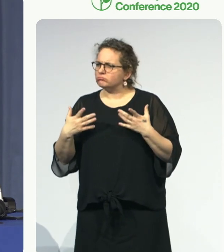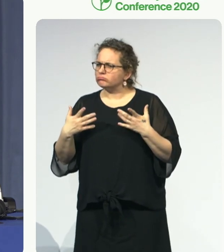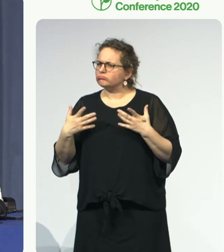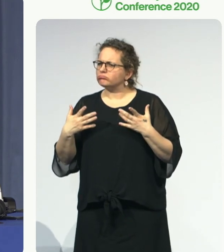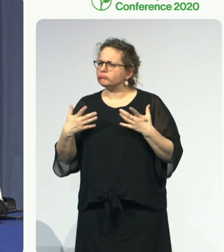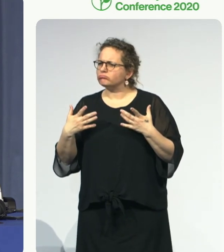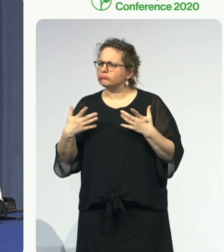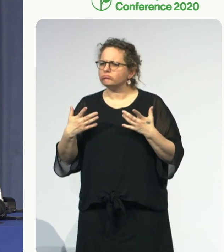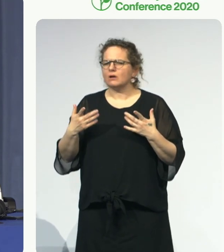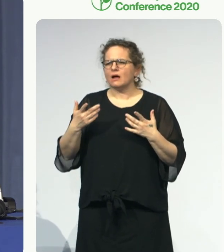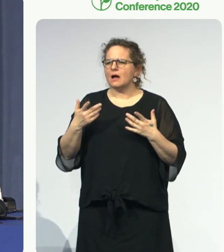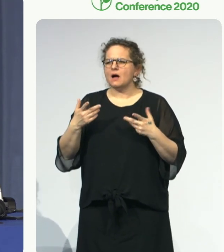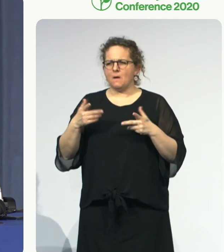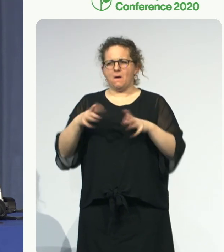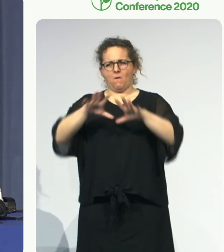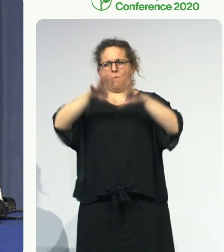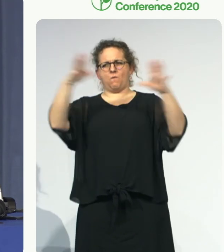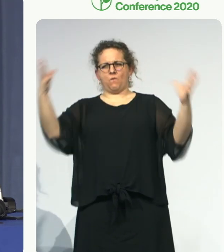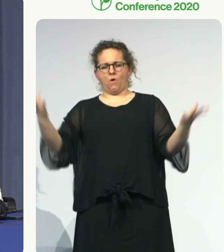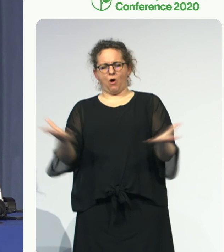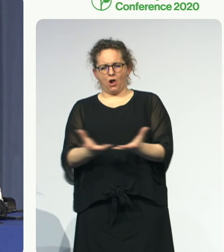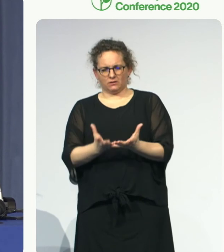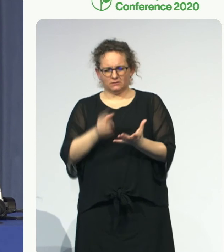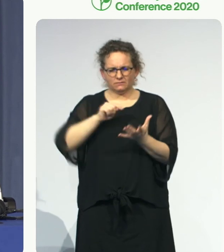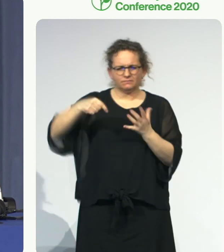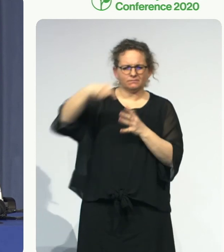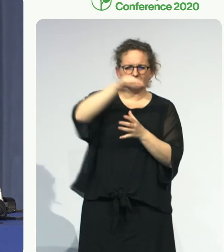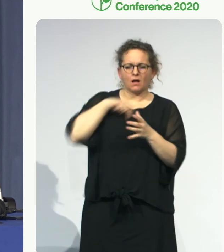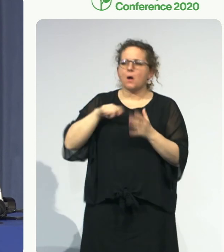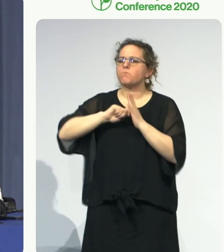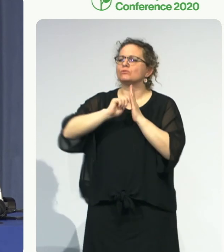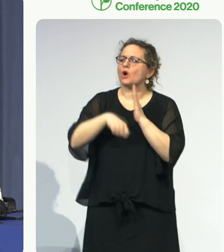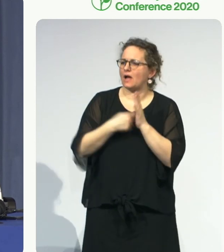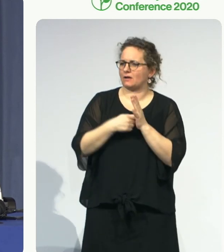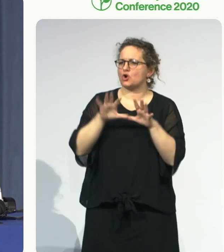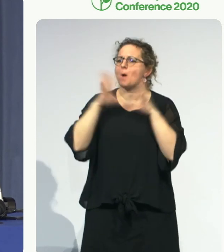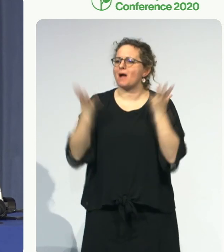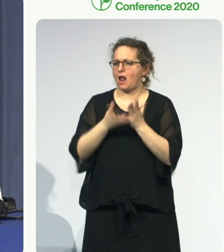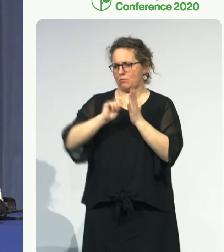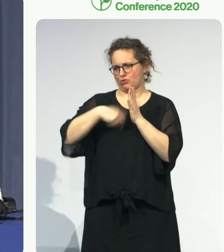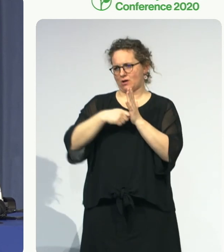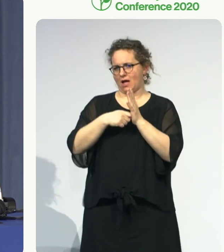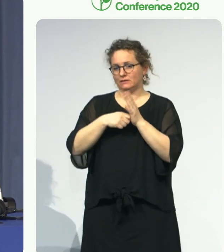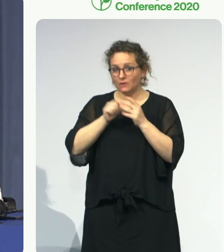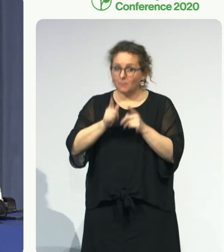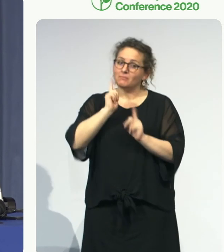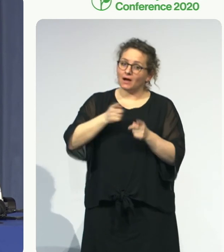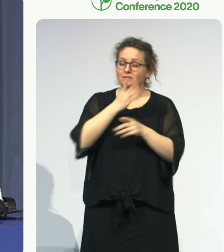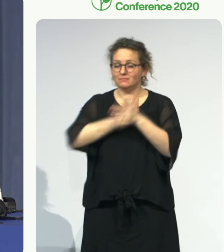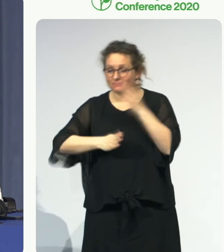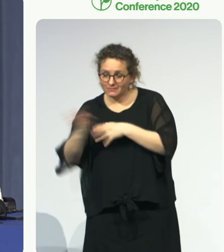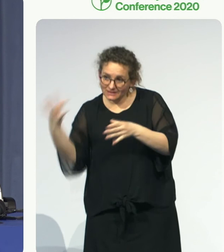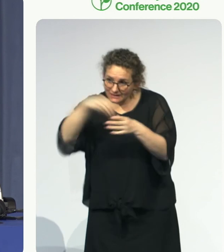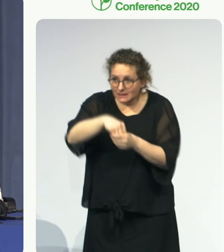the global project on inclusion of persons with disabilities, because we often, or